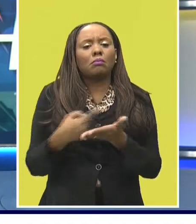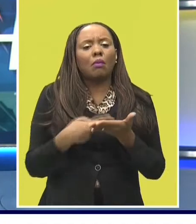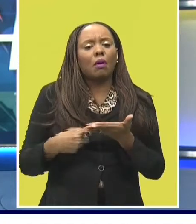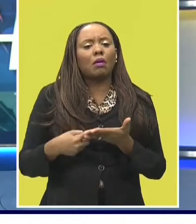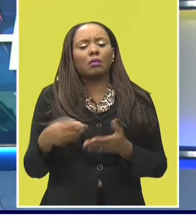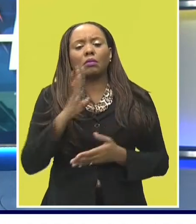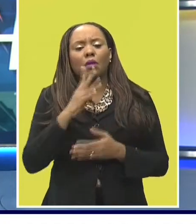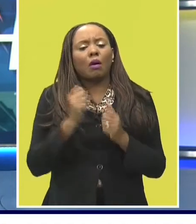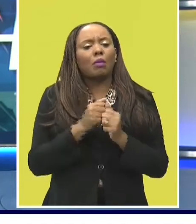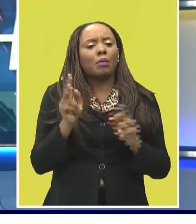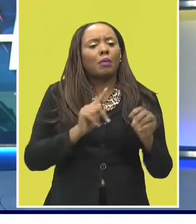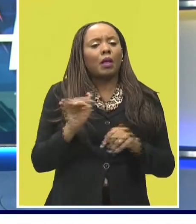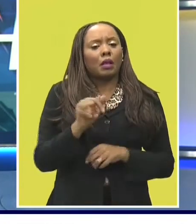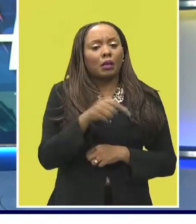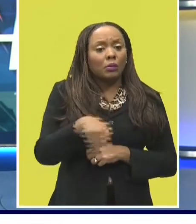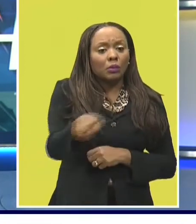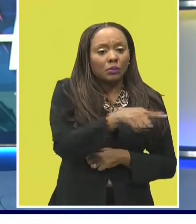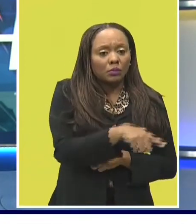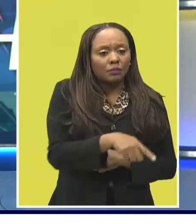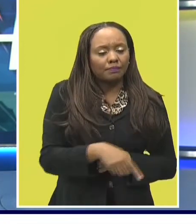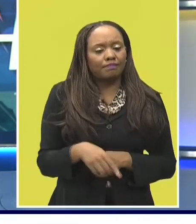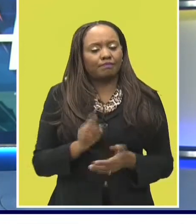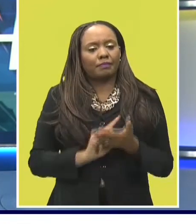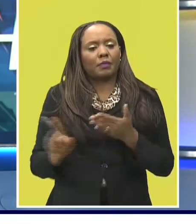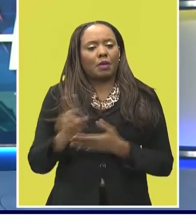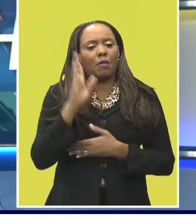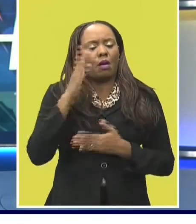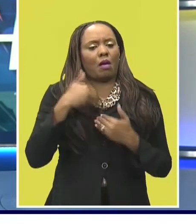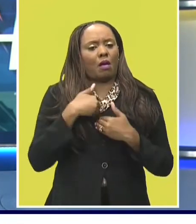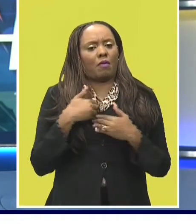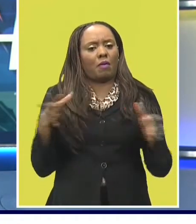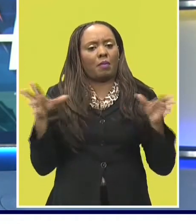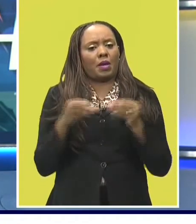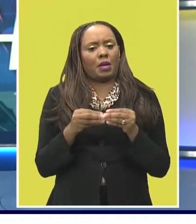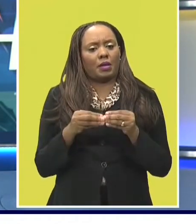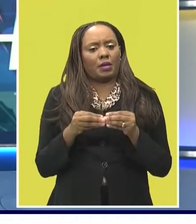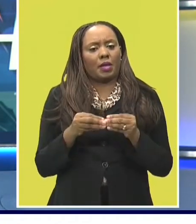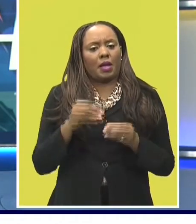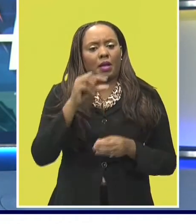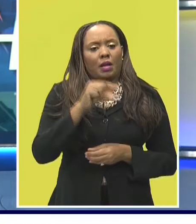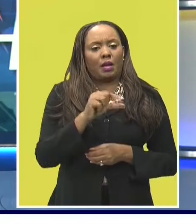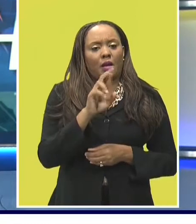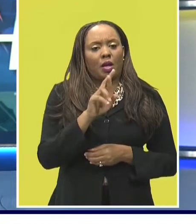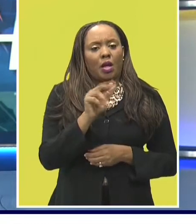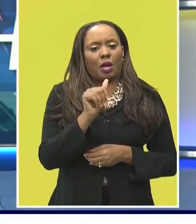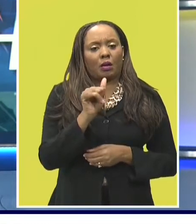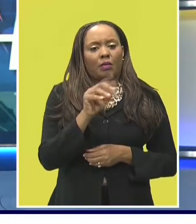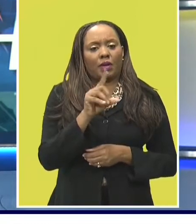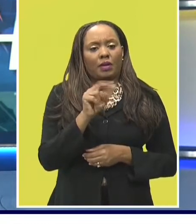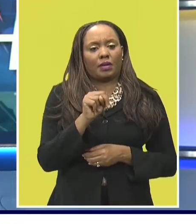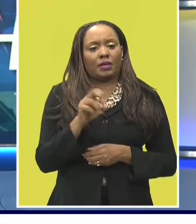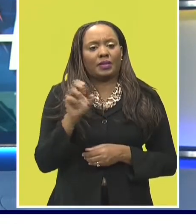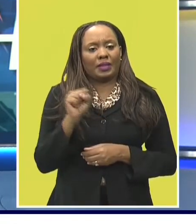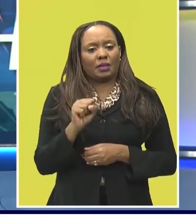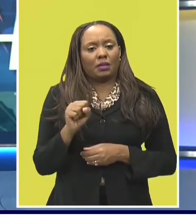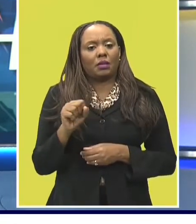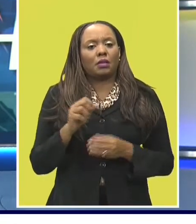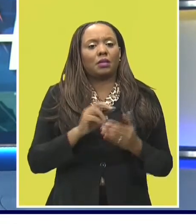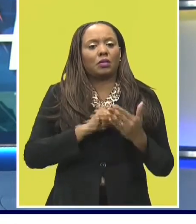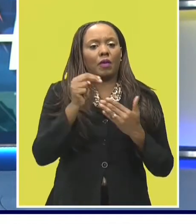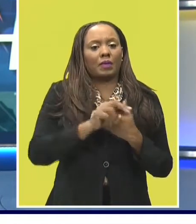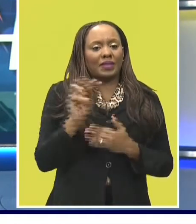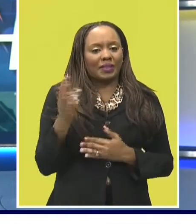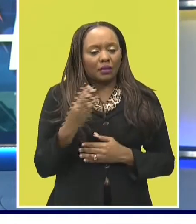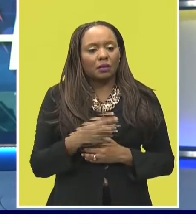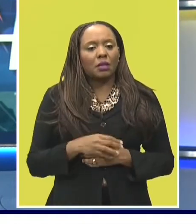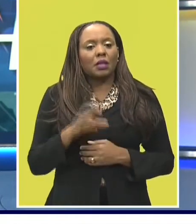public. So from next week, the Commission will begin a series of town hall meetings, starting with the Graydon Seeley Secondary on November 6th, Darrell Jordan on the